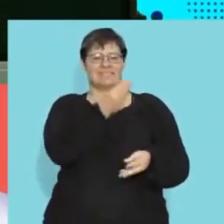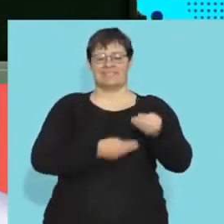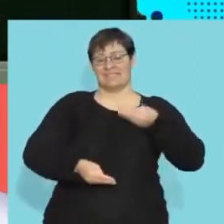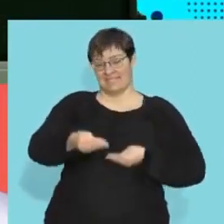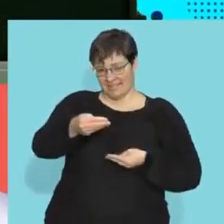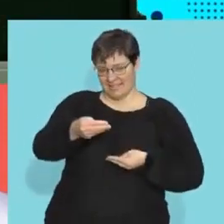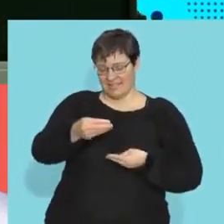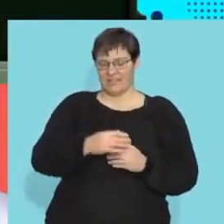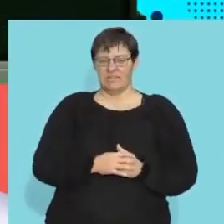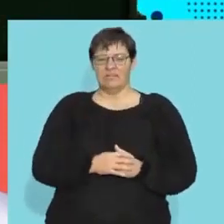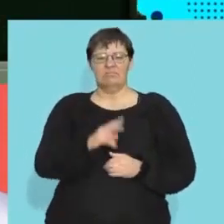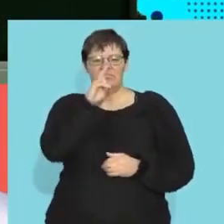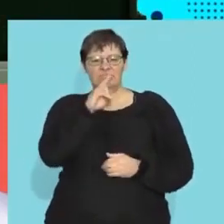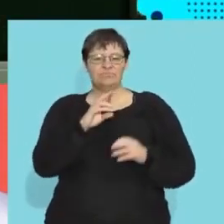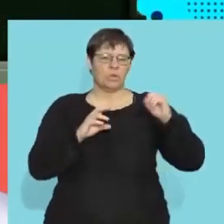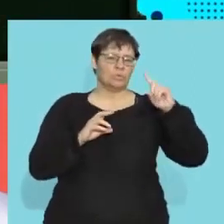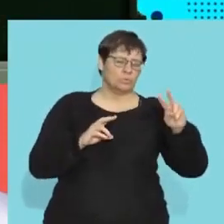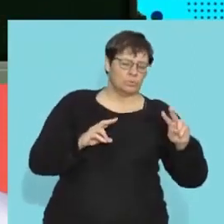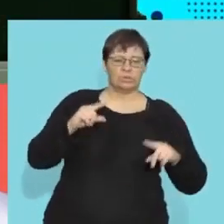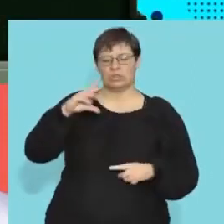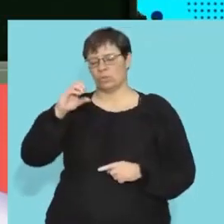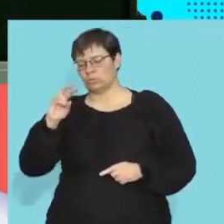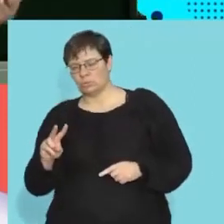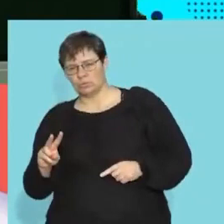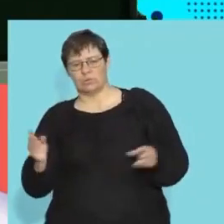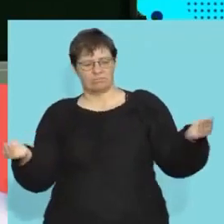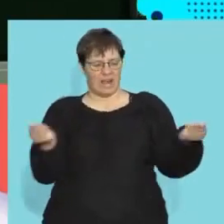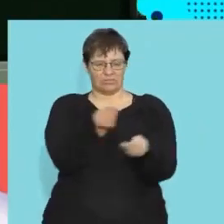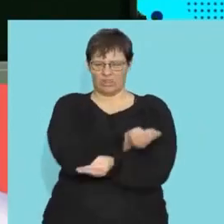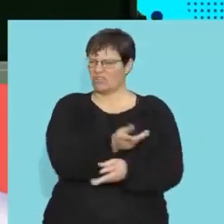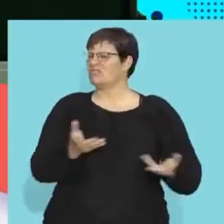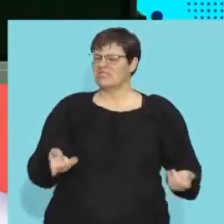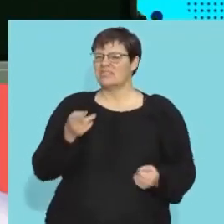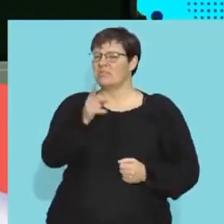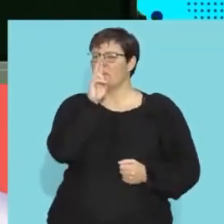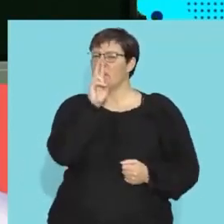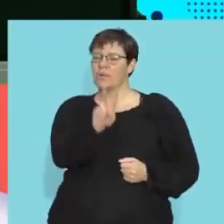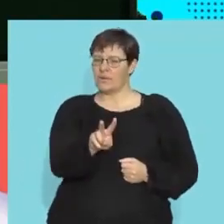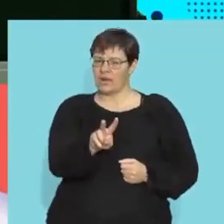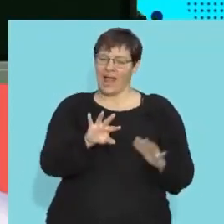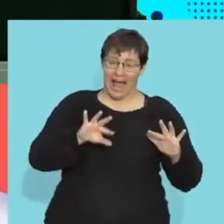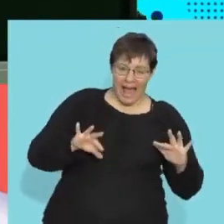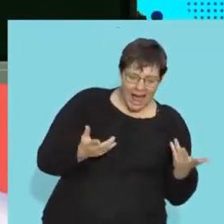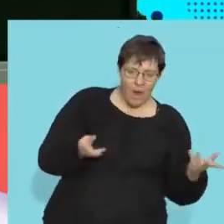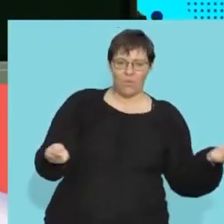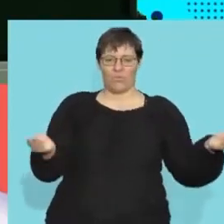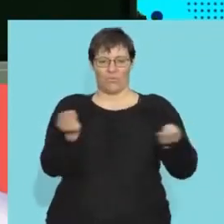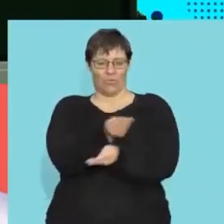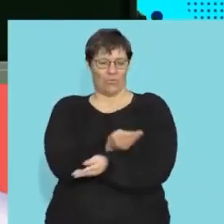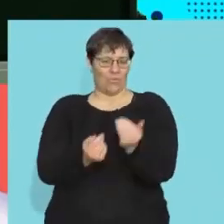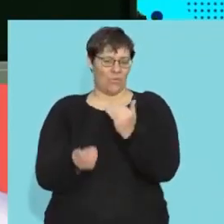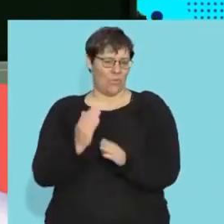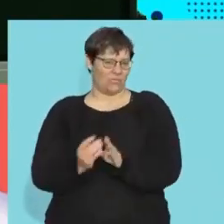exchange, all right? And when we look at gaseous exchange, the lessons that we've looked at, we actually looked at how gaseous exchange